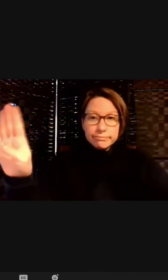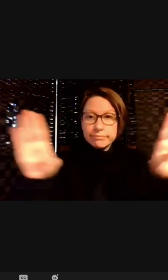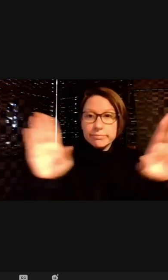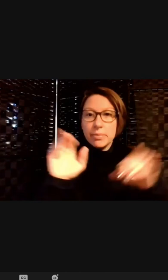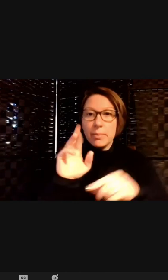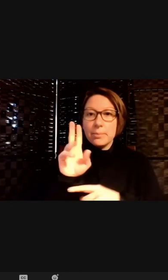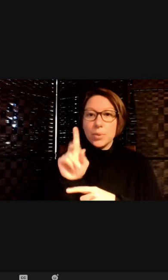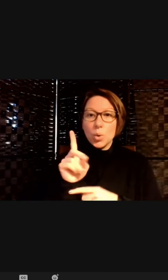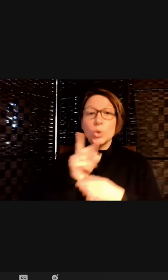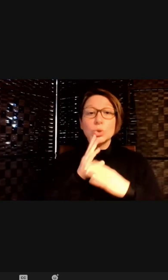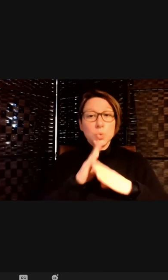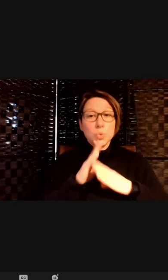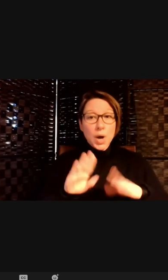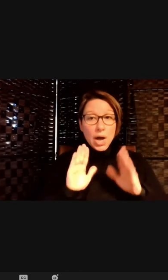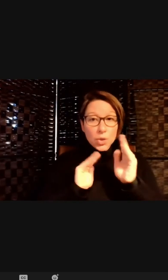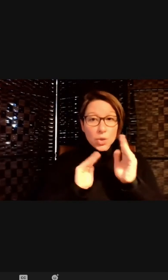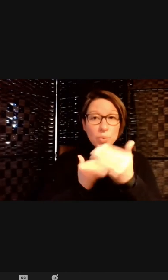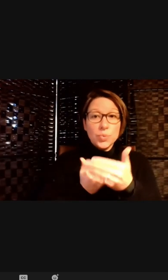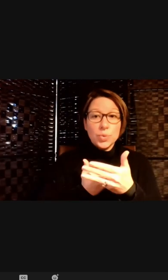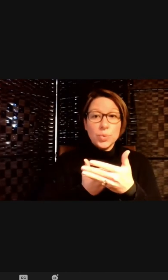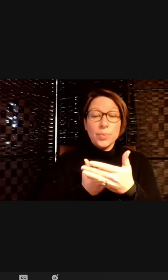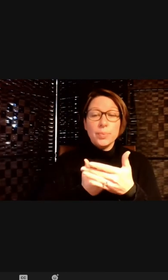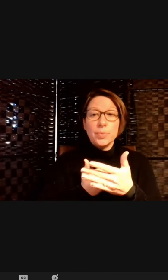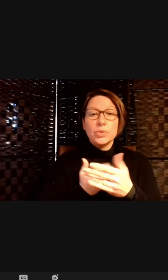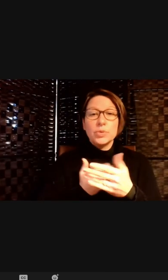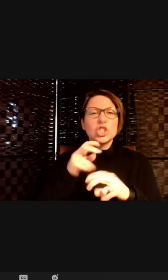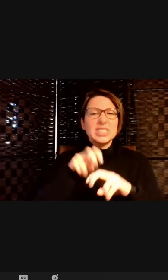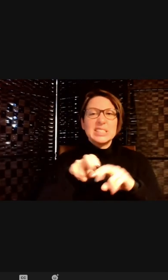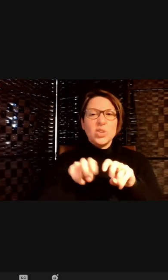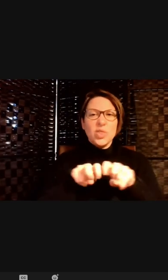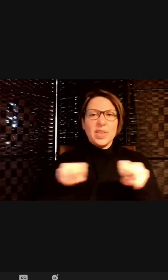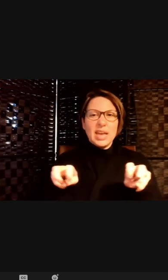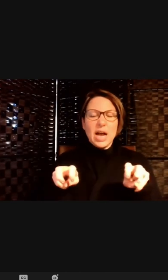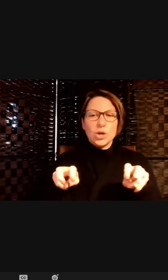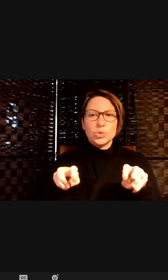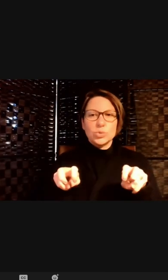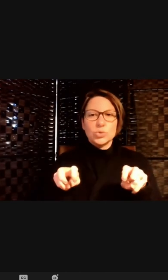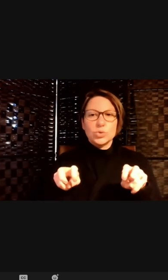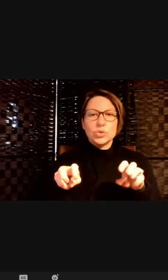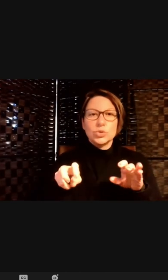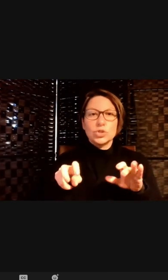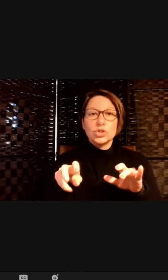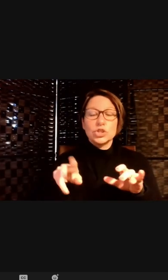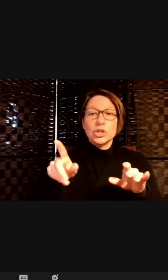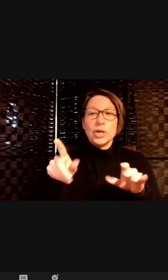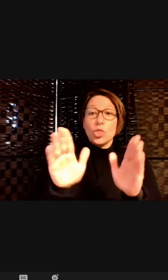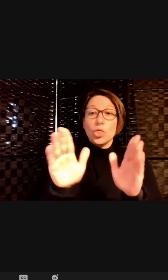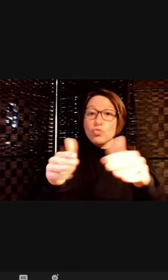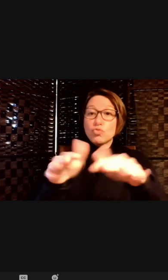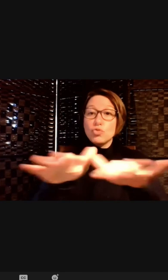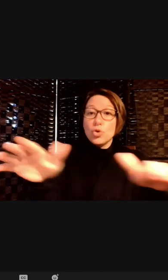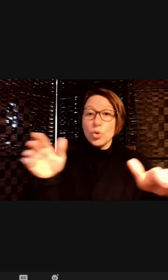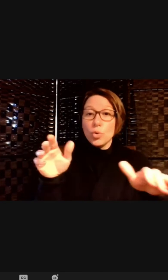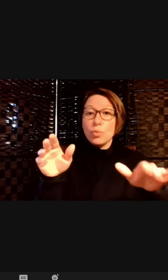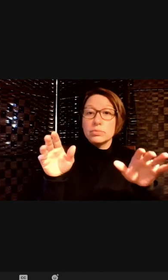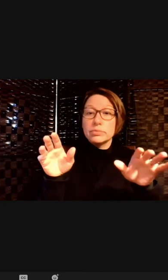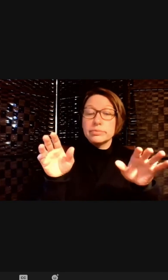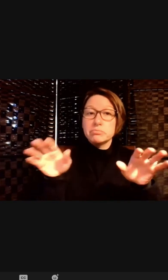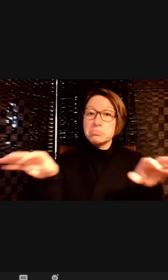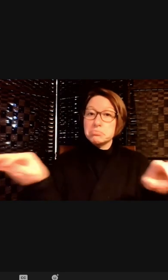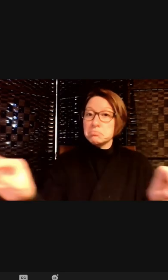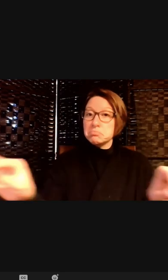It is quiet in the room. And the room, she's sitting on the couch, and the room in front of her is actually picked up, but it isn't blocked out. I